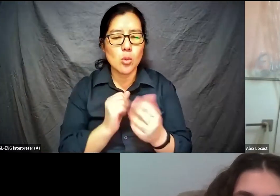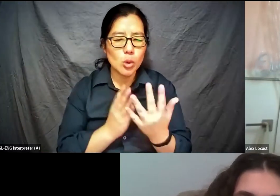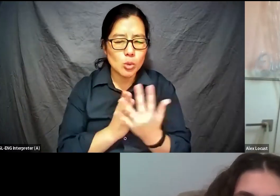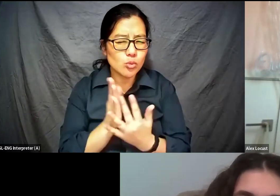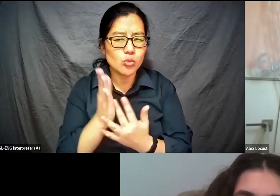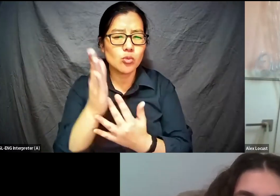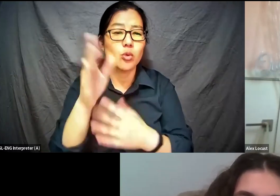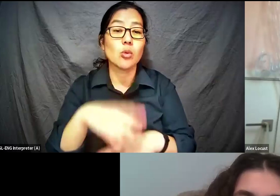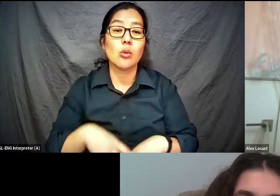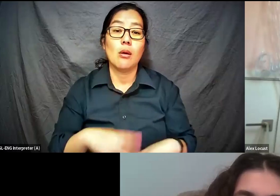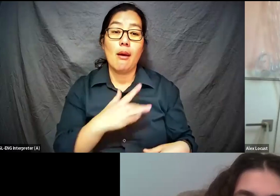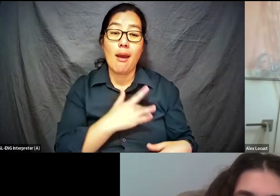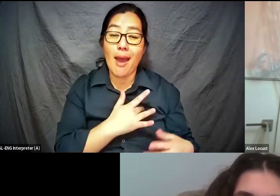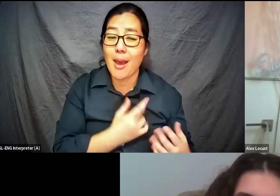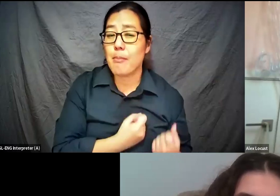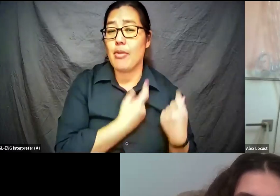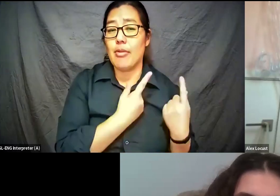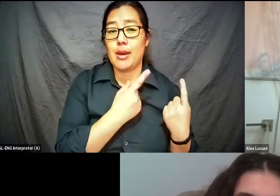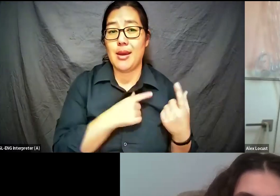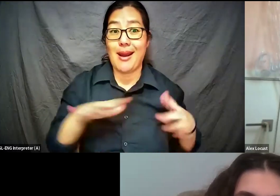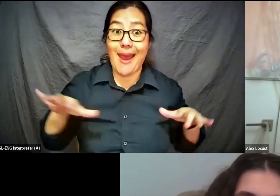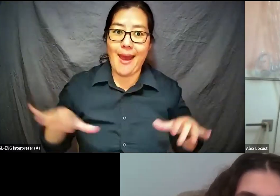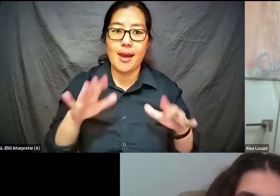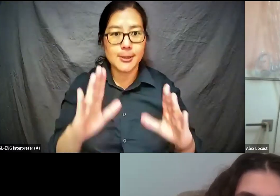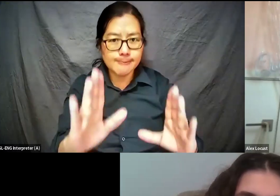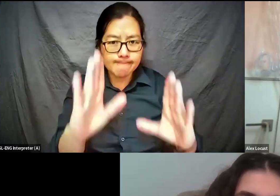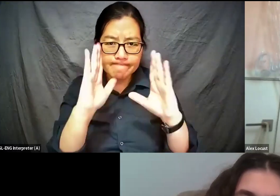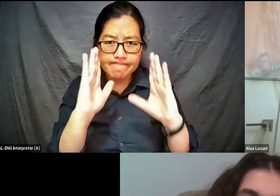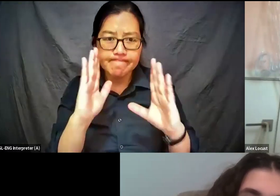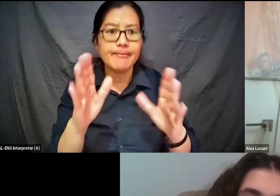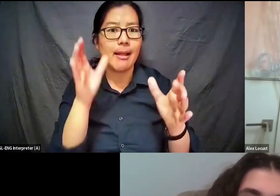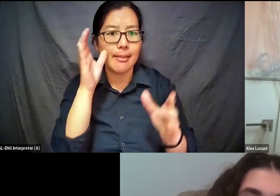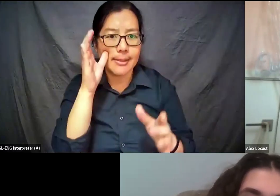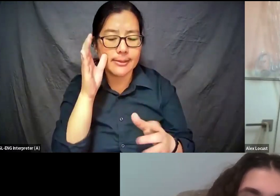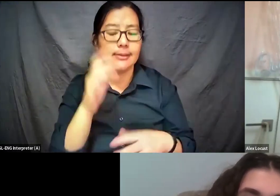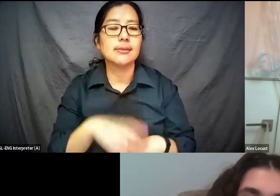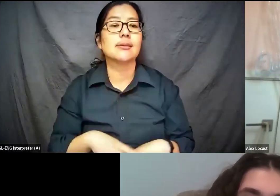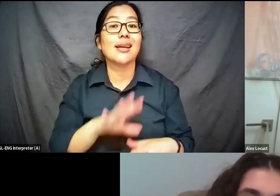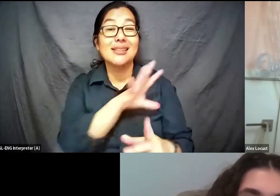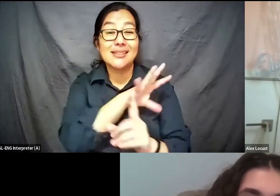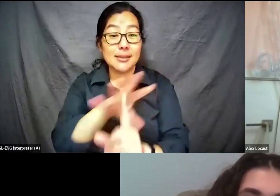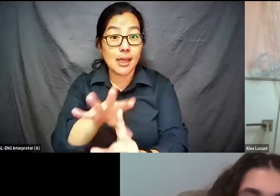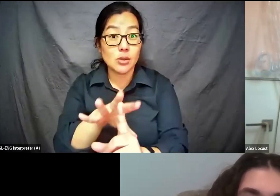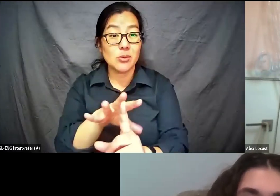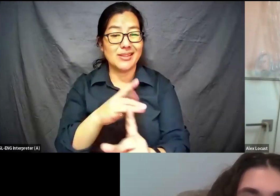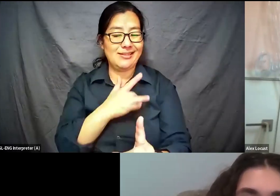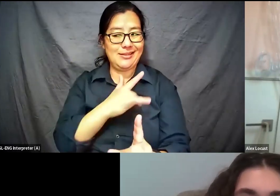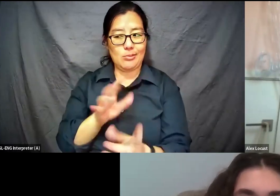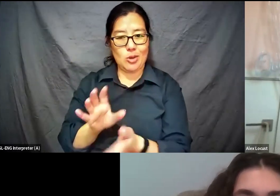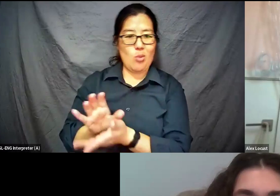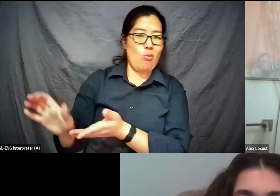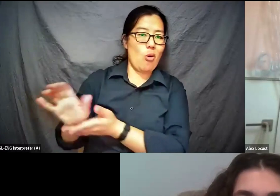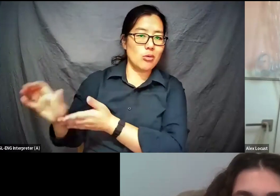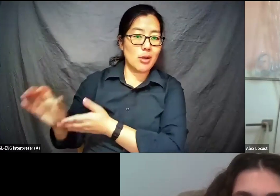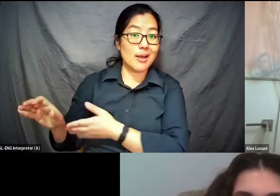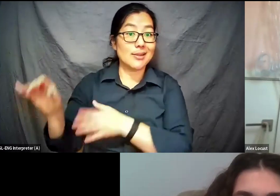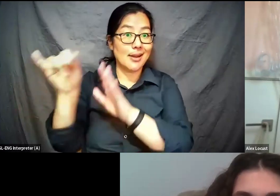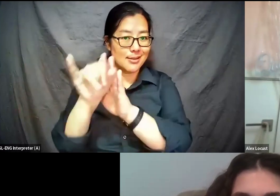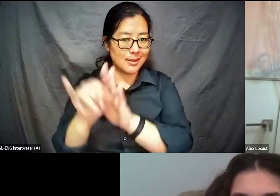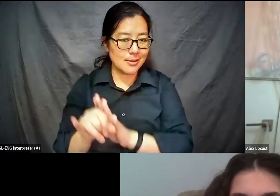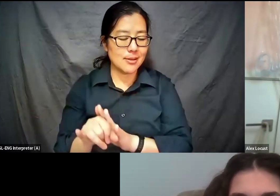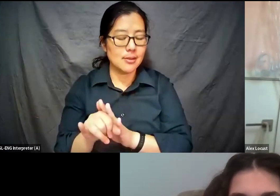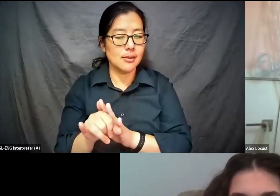So I study the use of spoken word poetry as a form of critical narrative pedagogy to educate nursing students